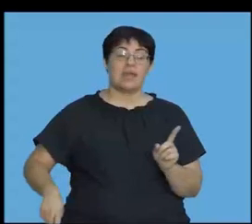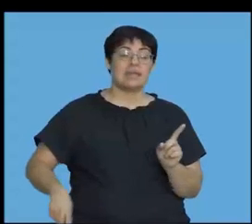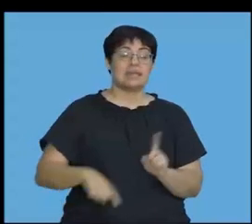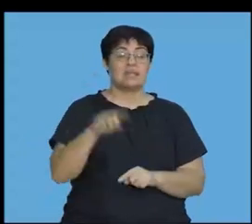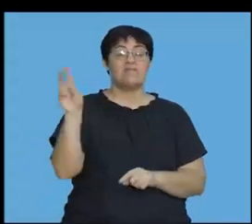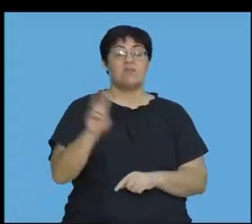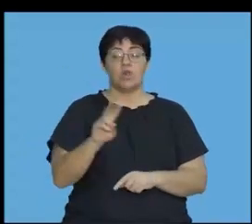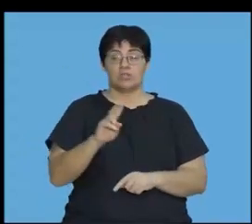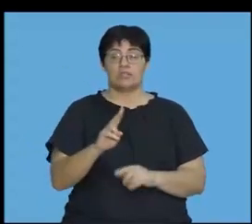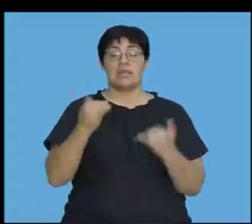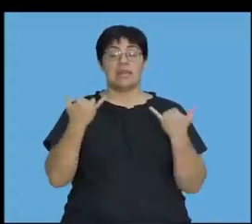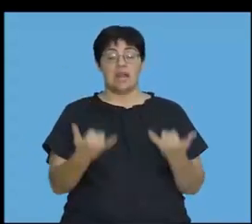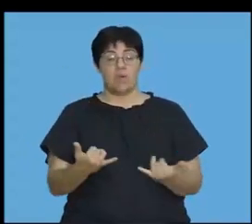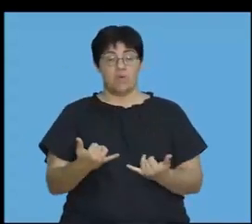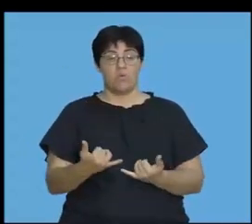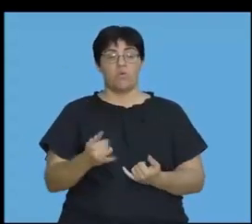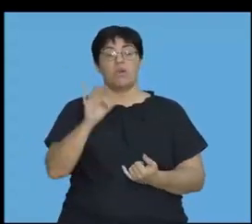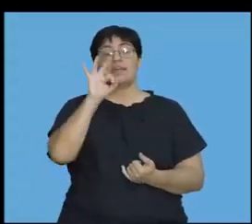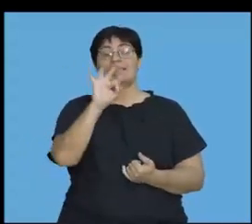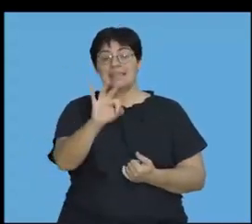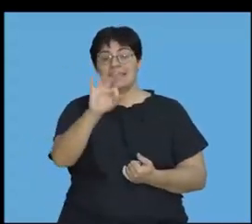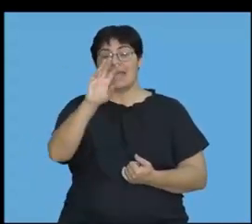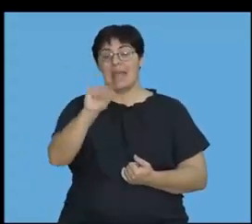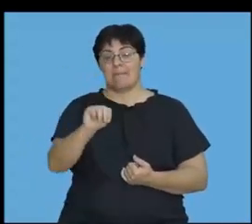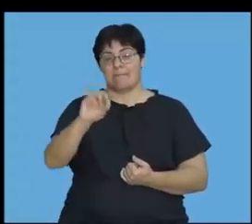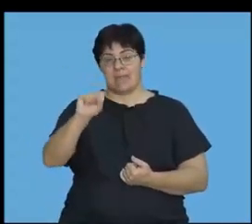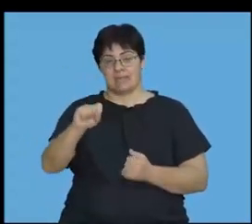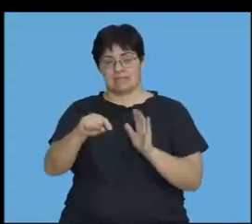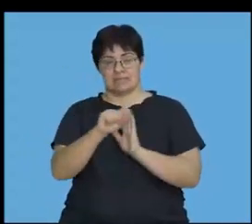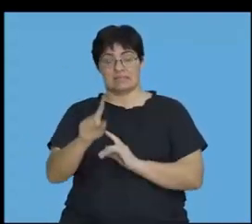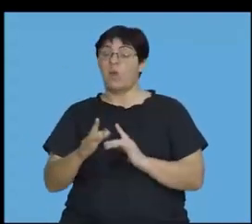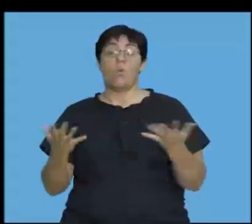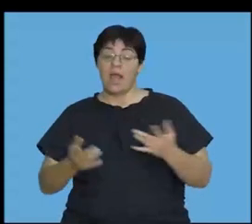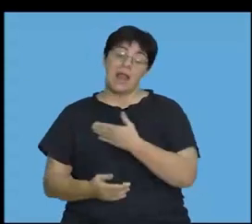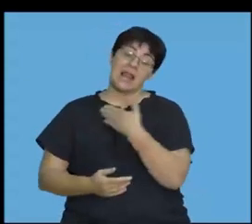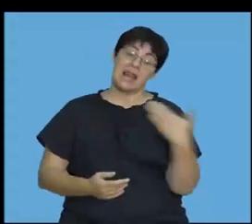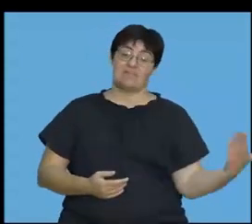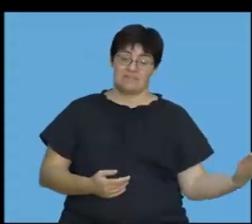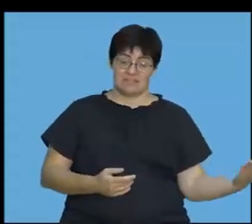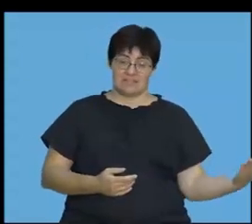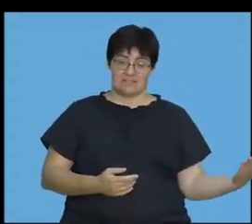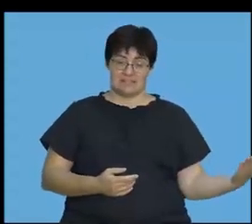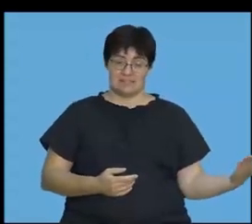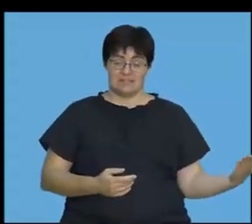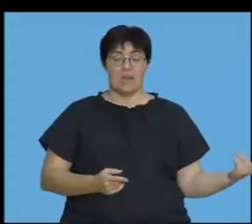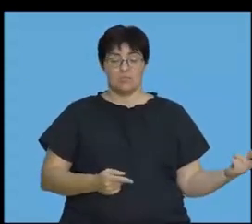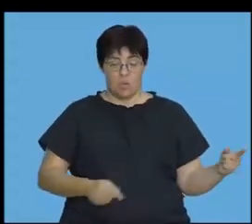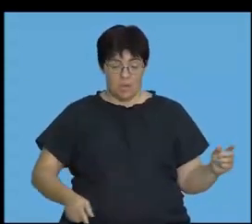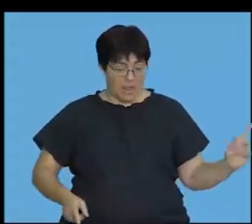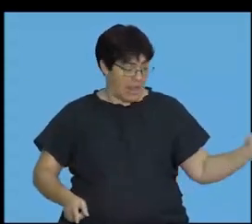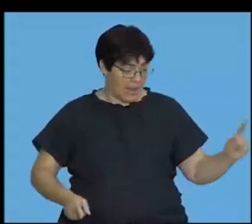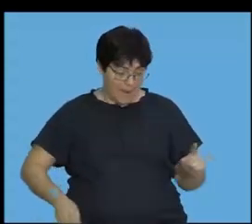ball so that its velocity is now 3 meters per second to the left. The ball